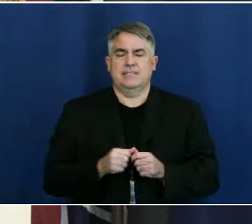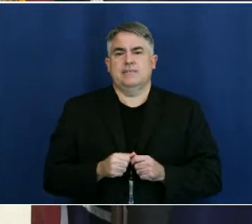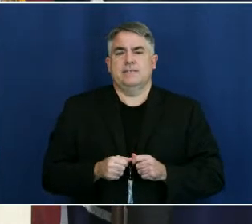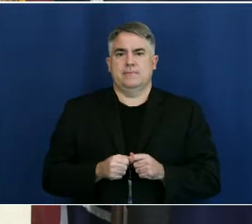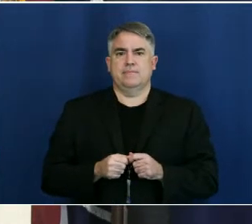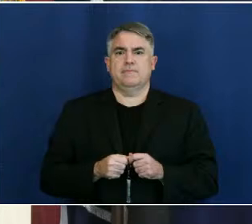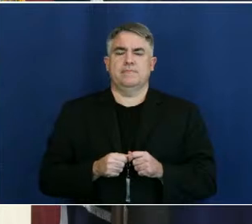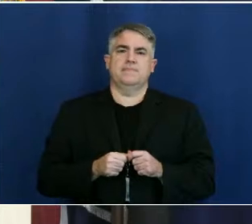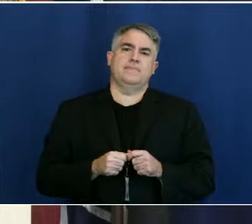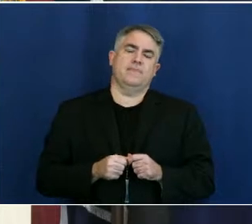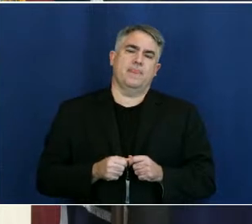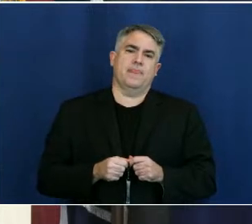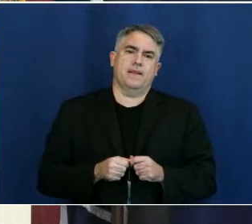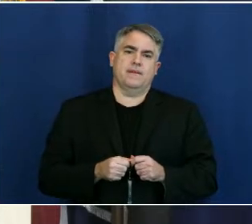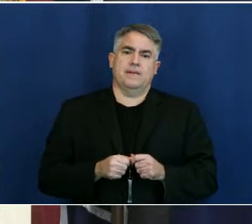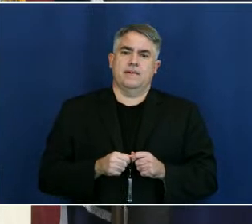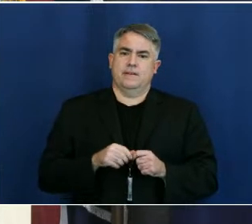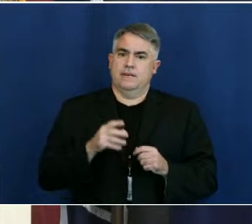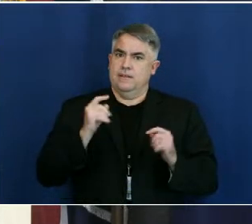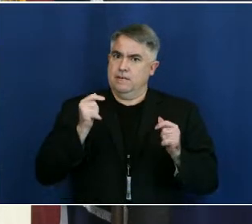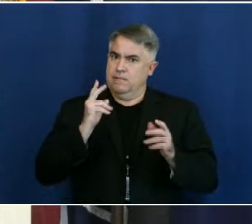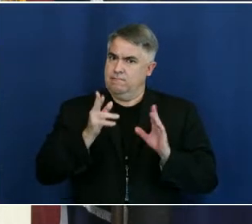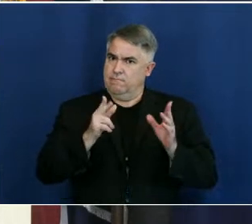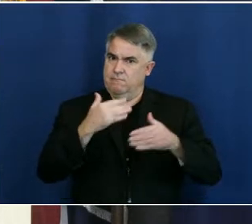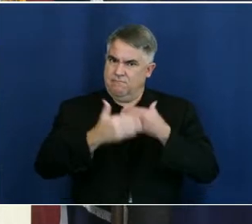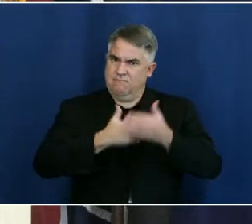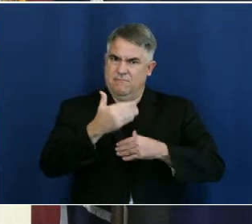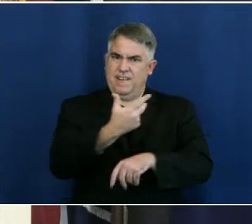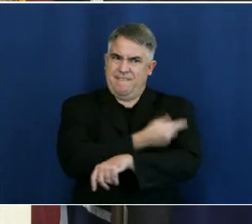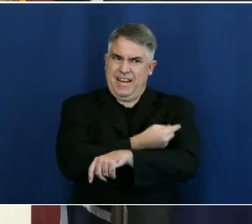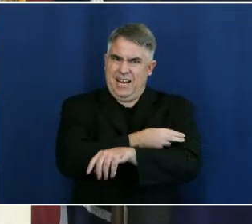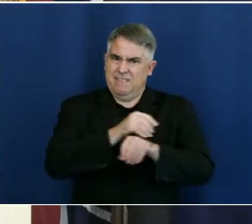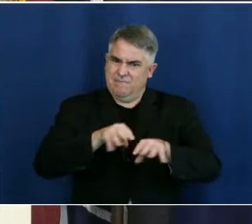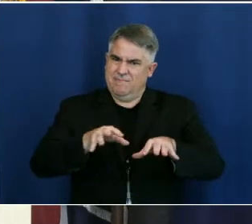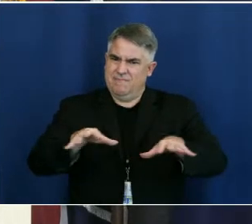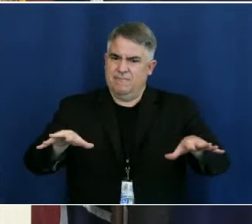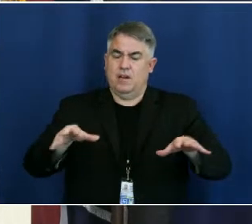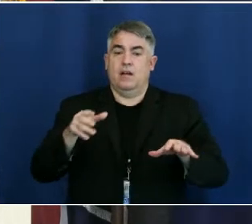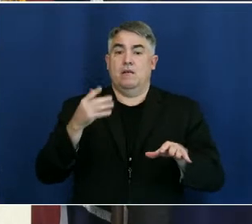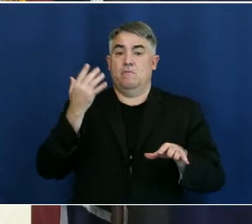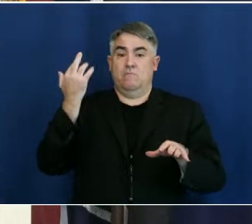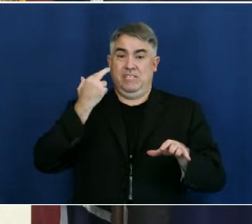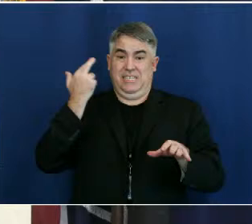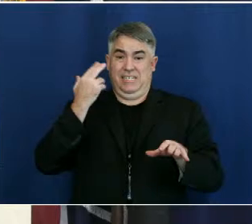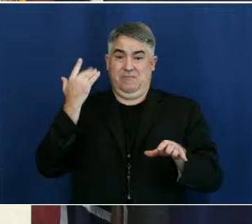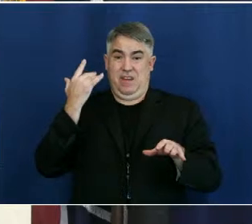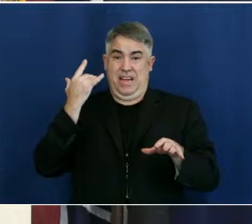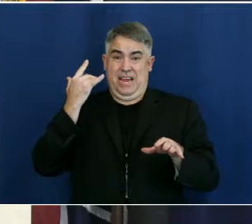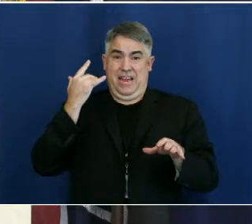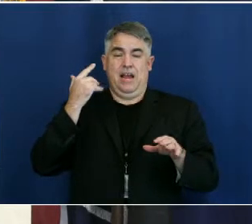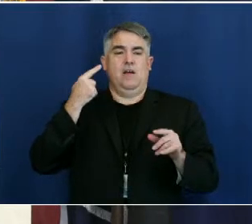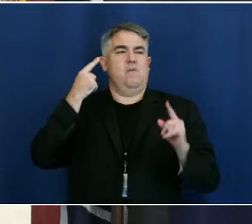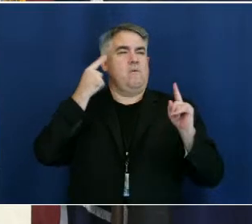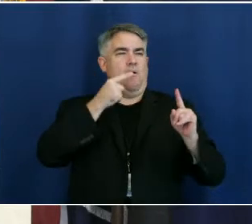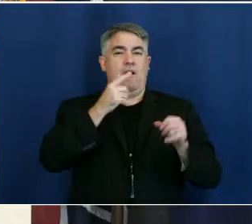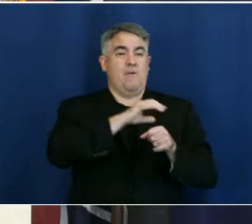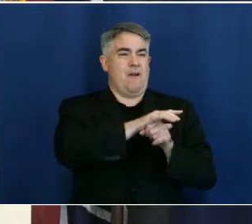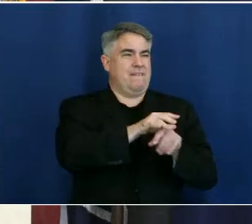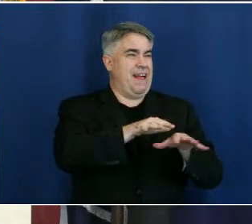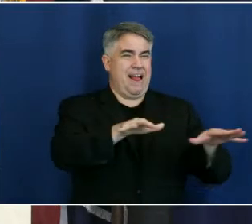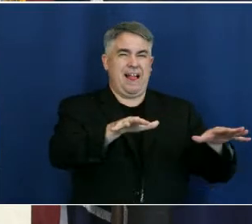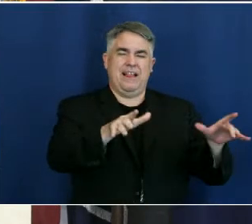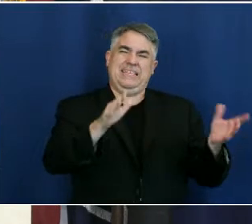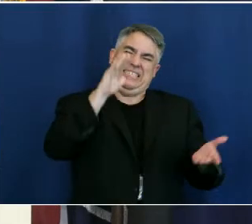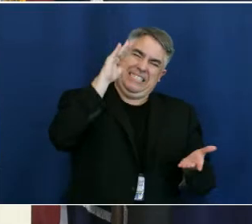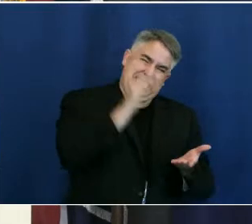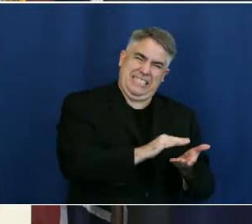could. Rapidly and quickly administering vaccines helps us as we come out of the pandemic. When you have a raging